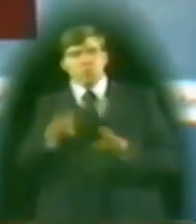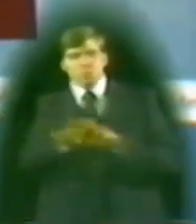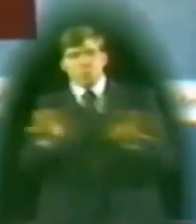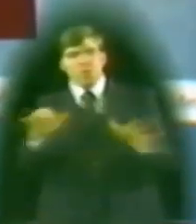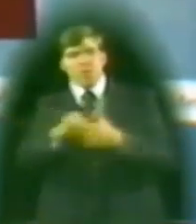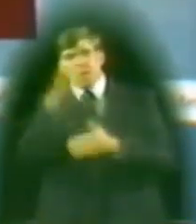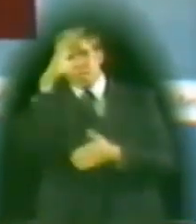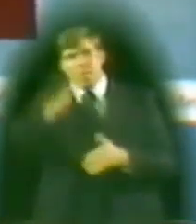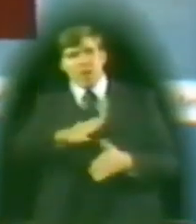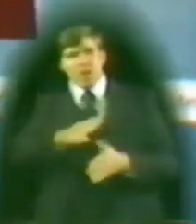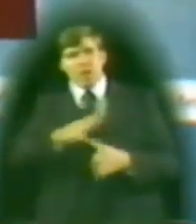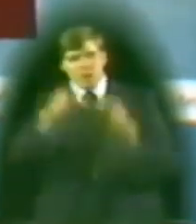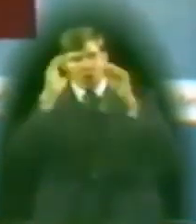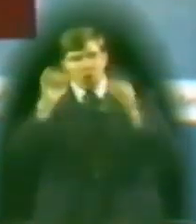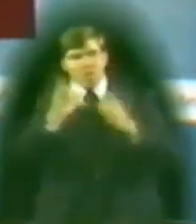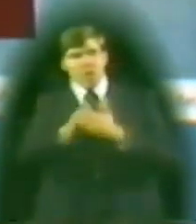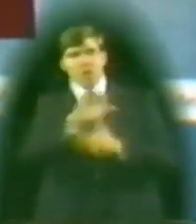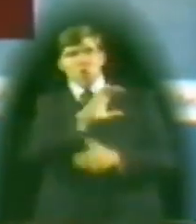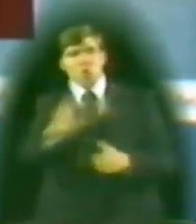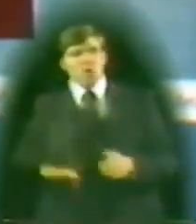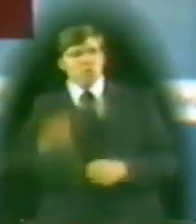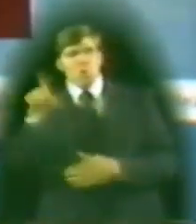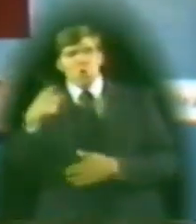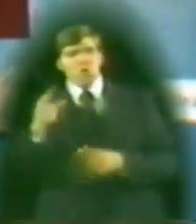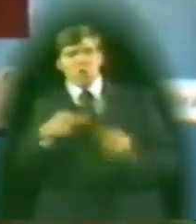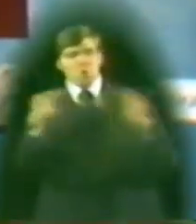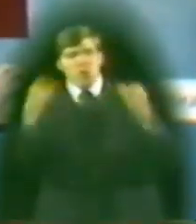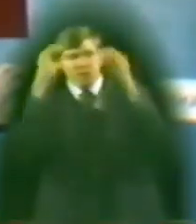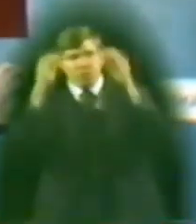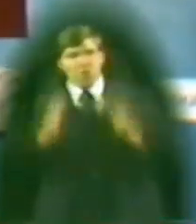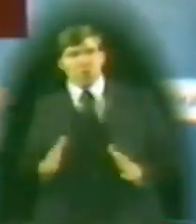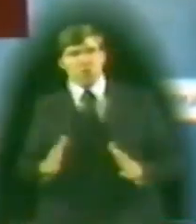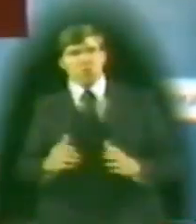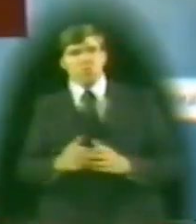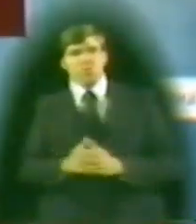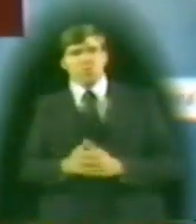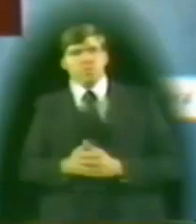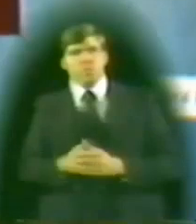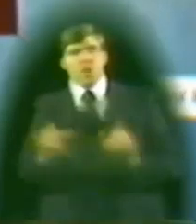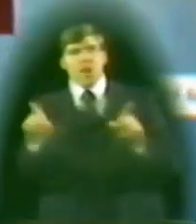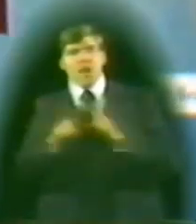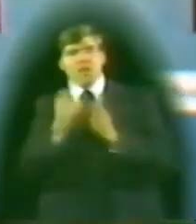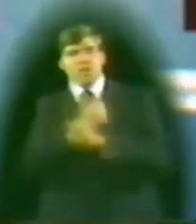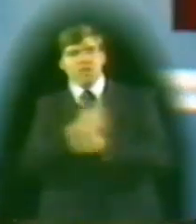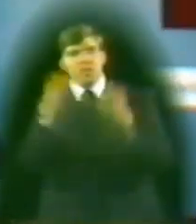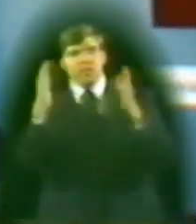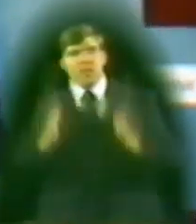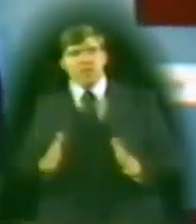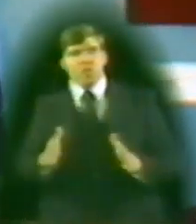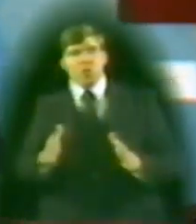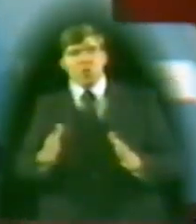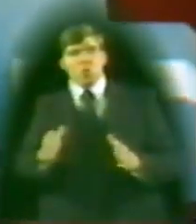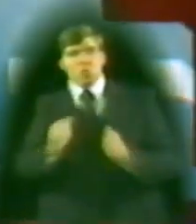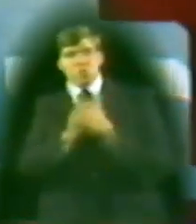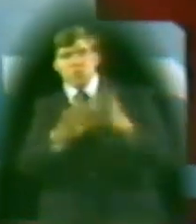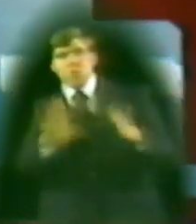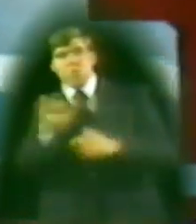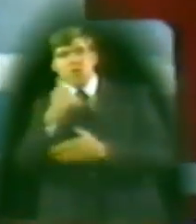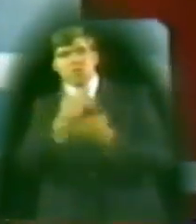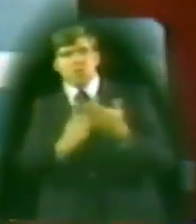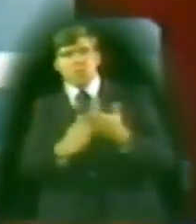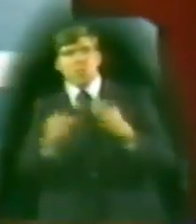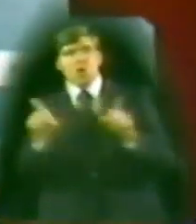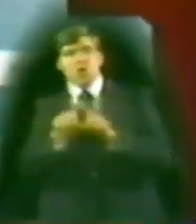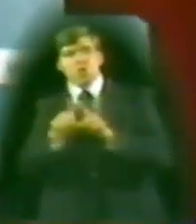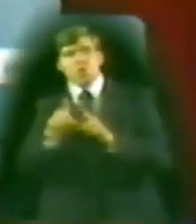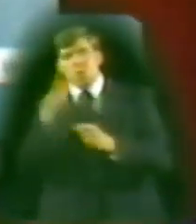that Christ was a mere mortal, nothing more than a great teacher. As the Savior's divinity was rejected by some, so was